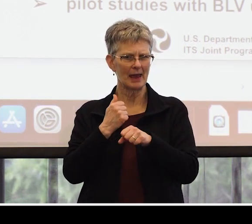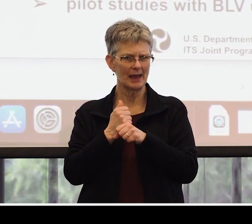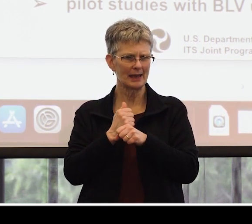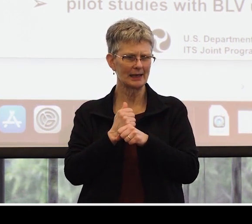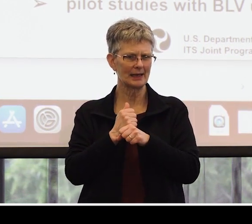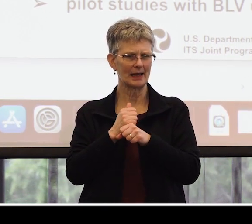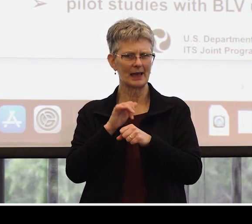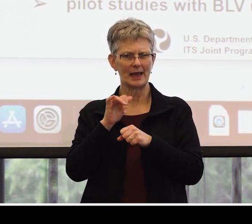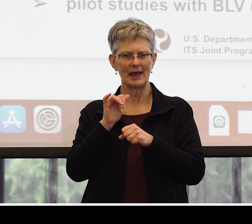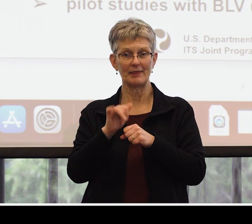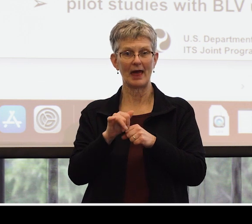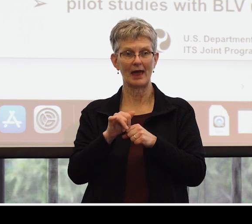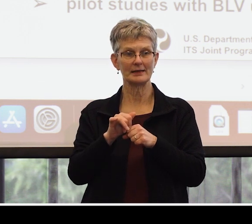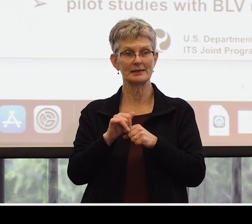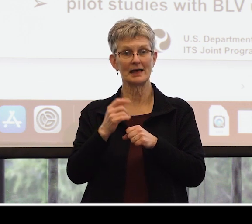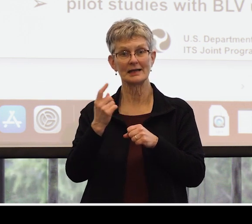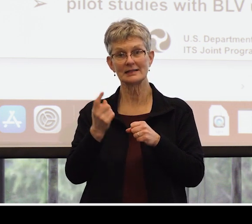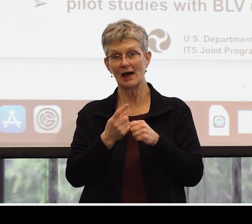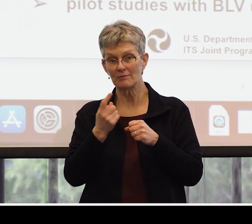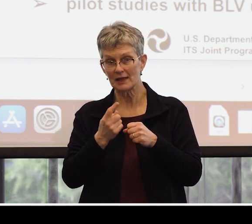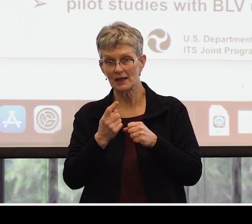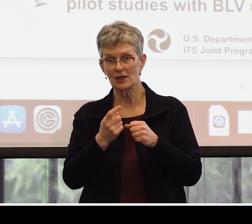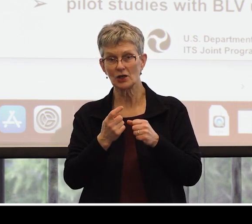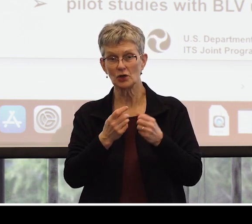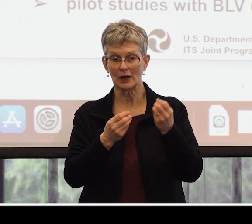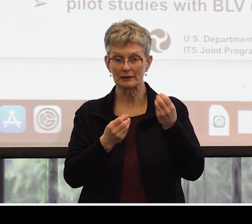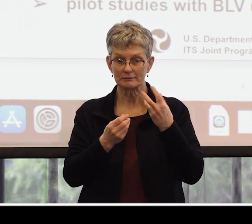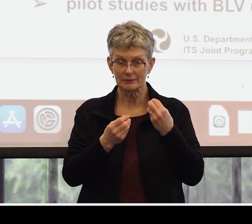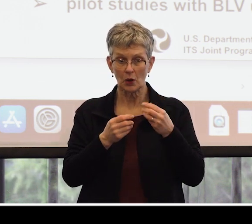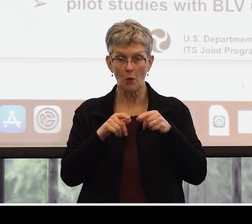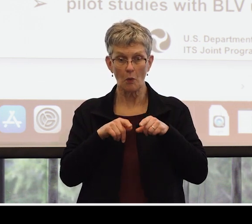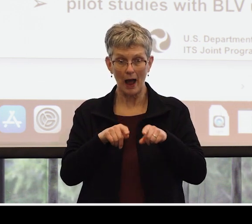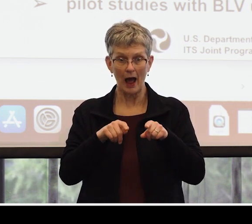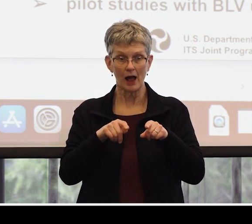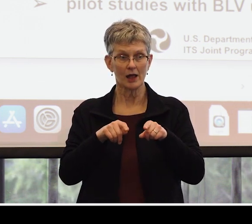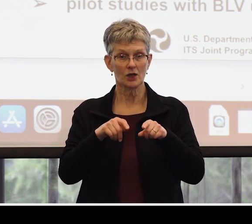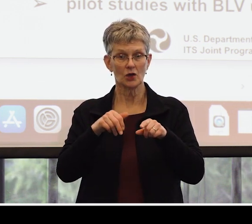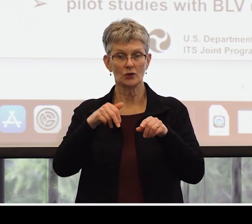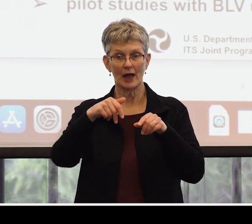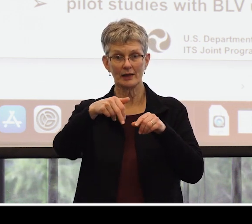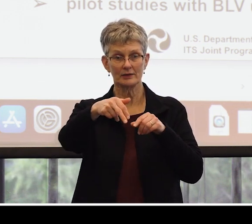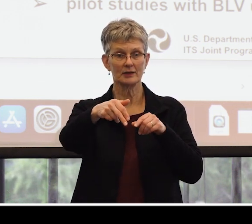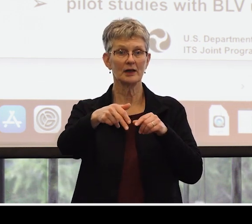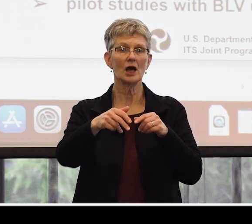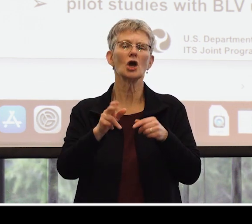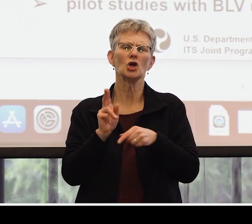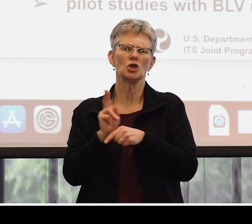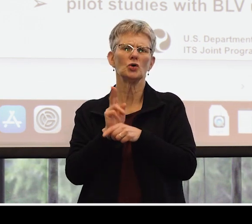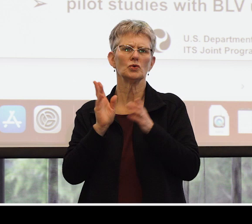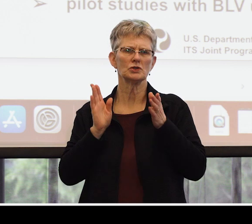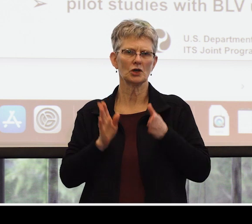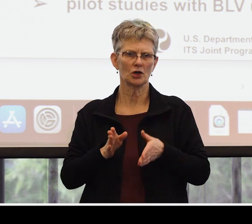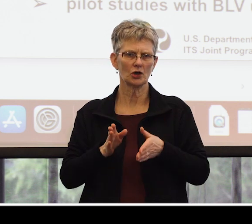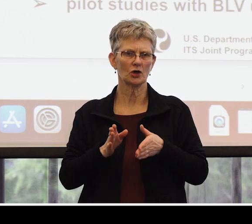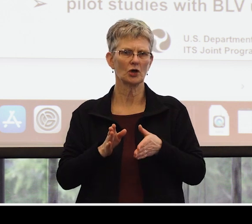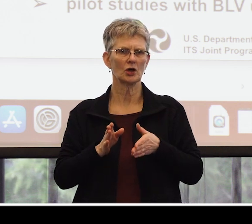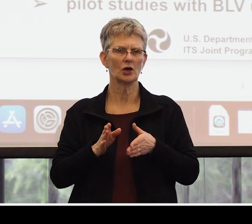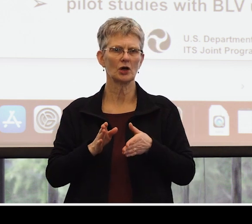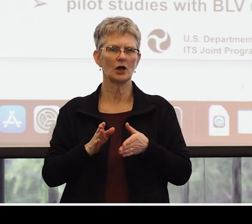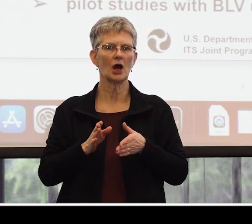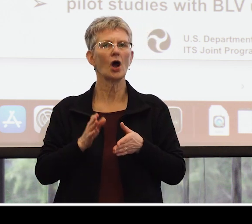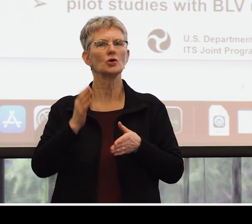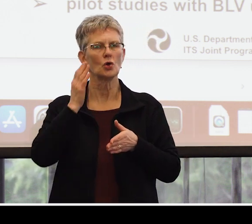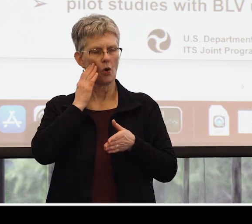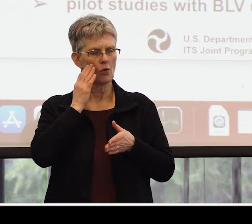and each card. Basically, the user knows the card that they are kind of